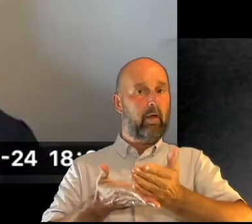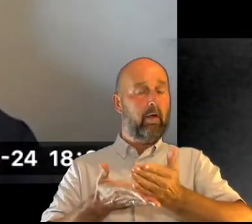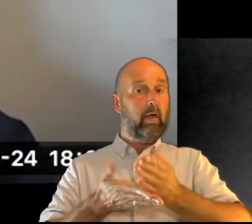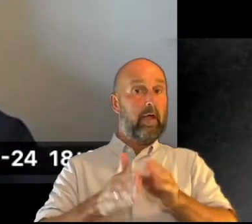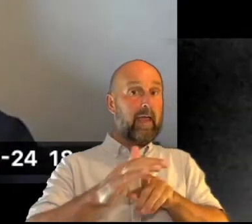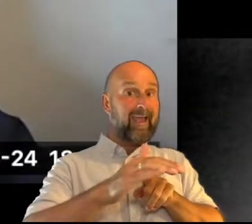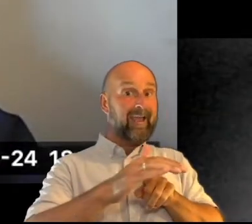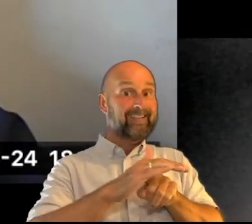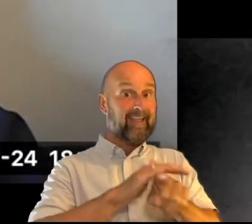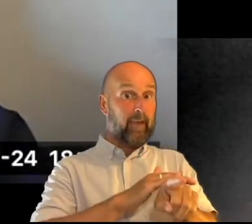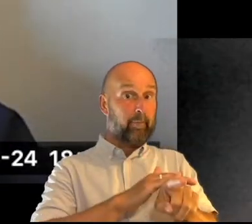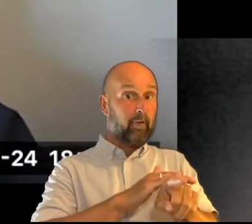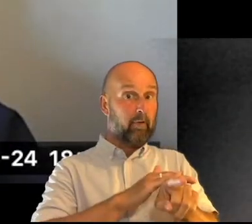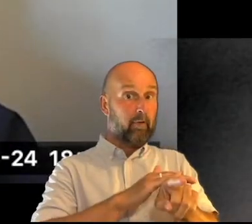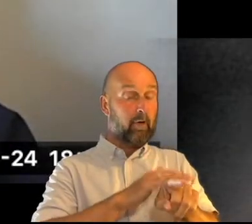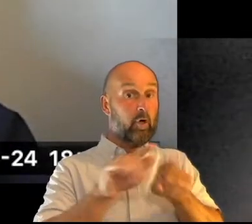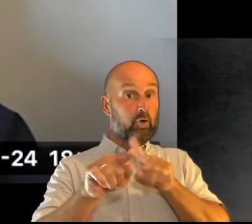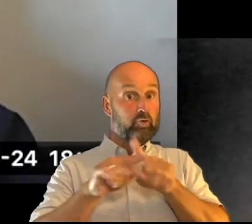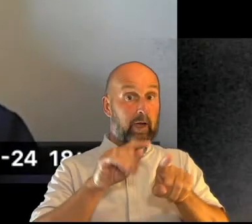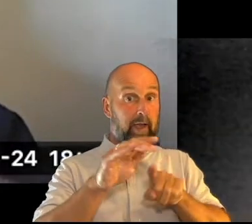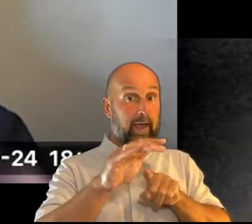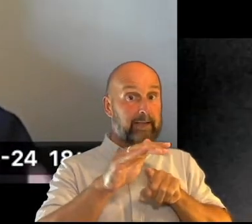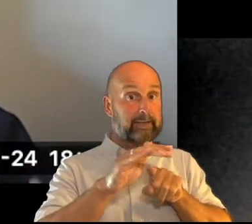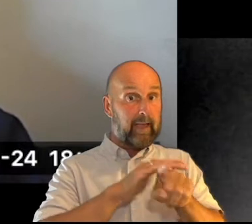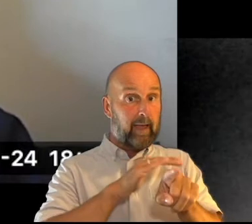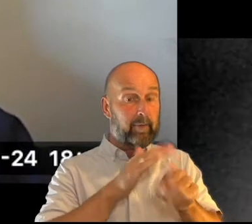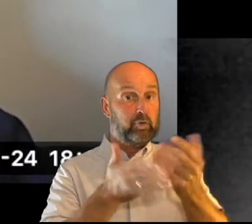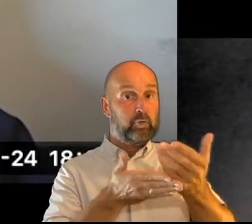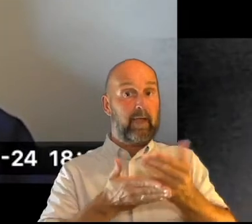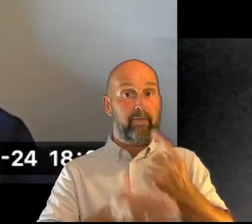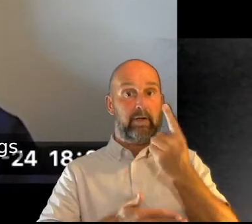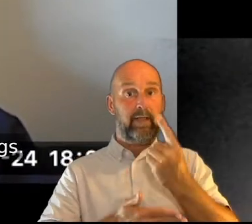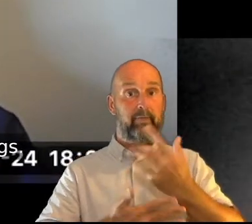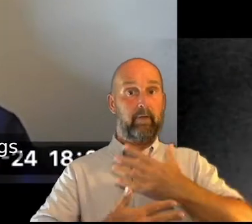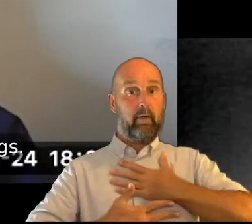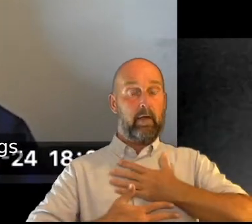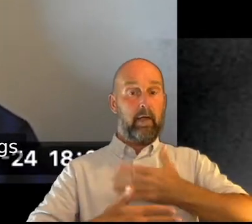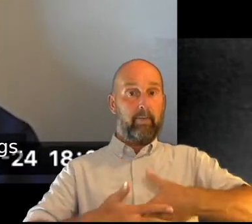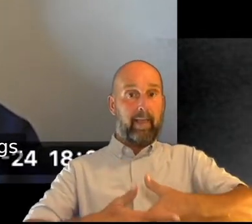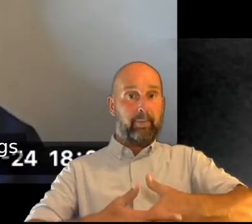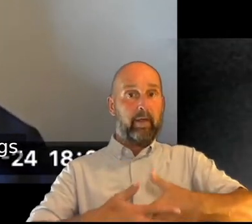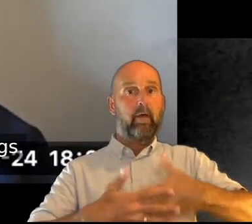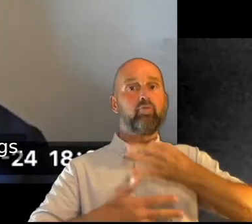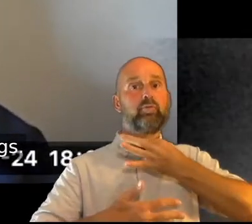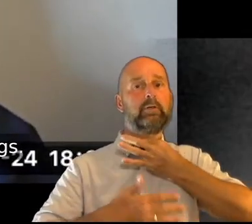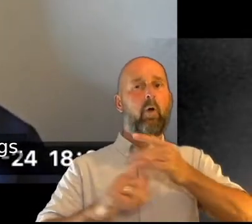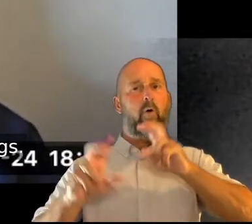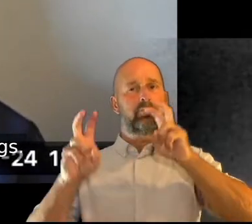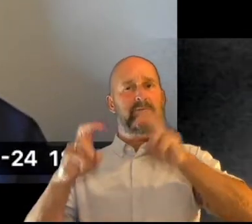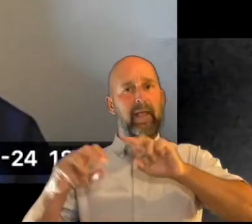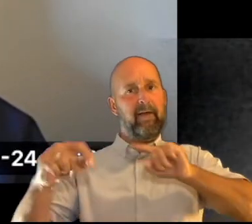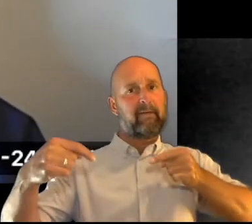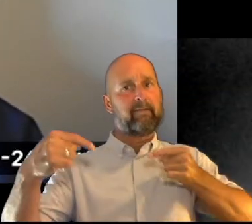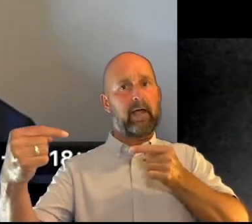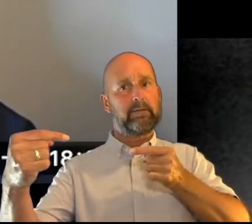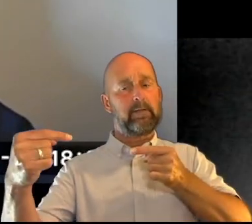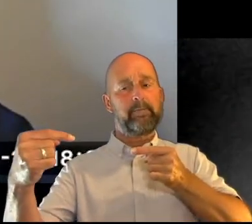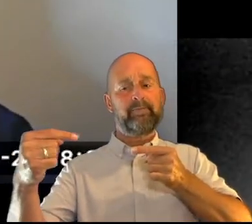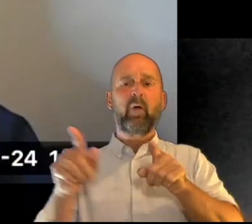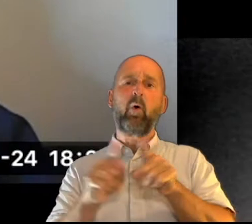escape? Does she try and escape, but does that put her and her baby at risk, or does she stay and try and fight things? We also